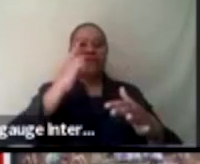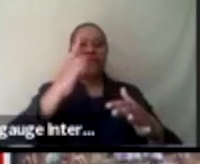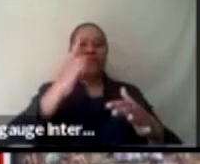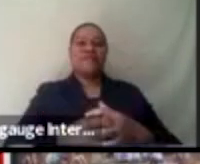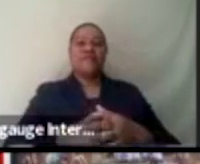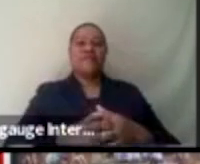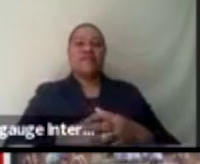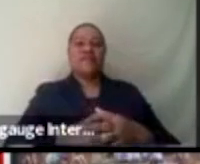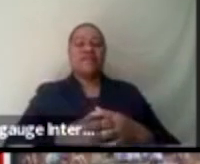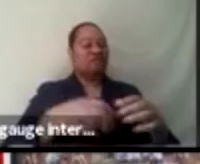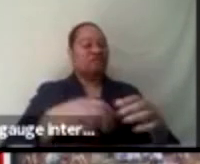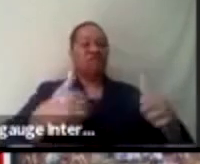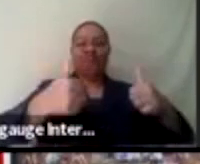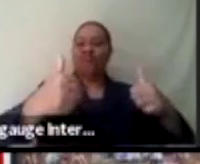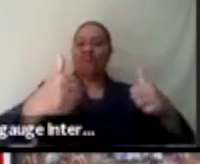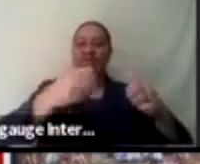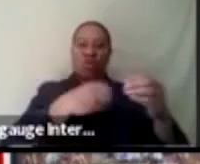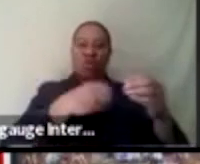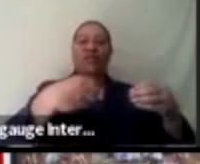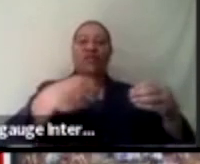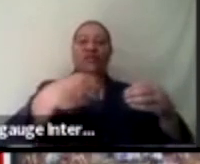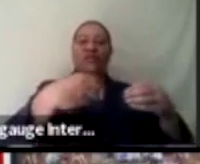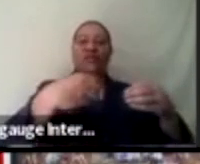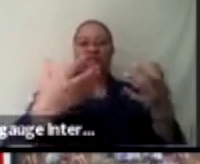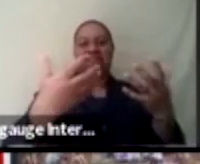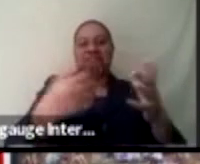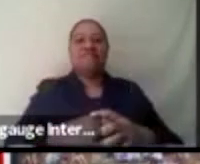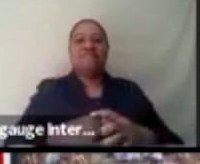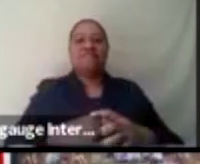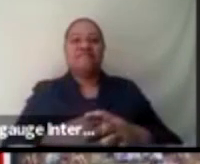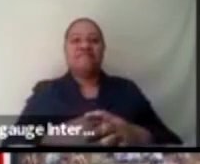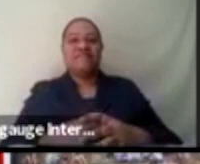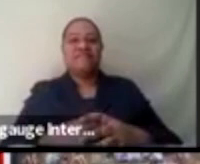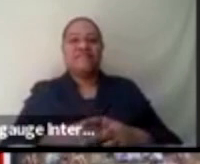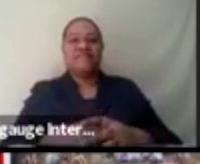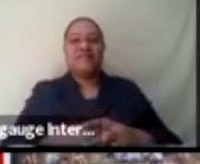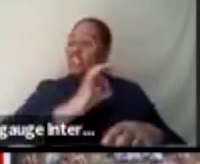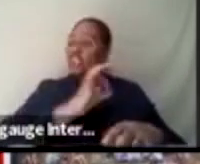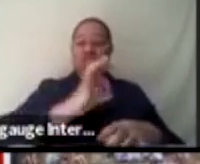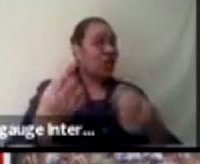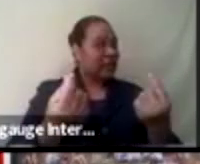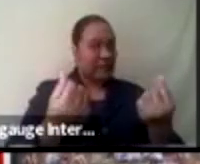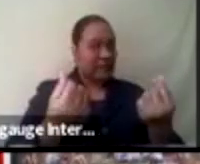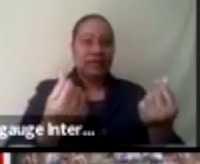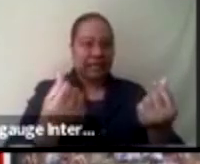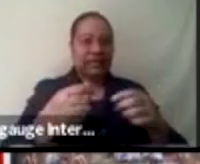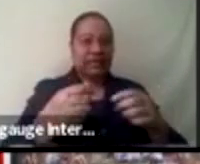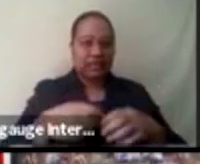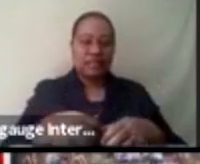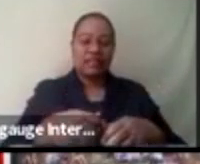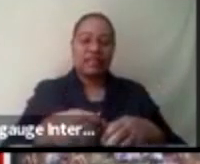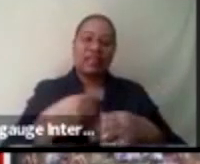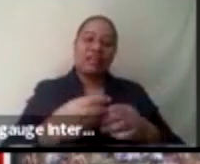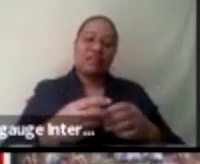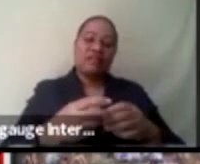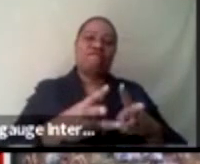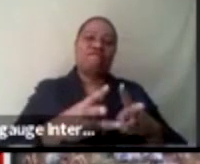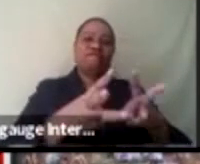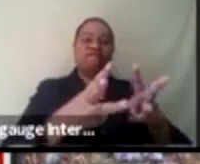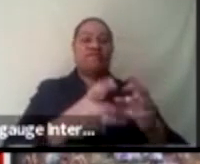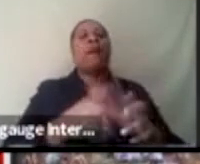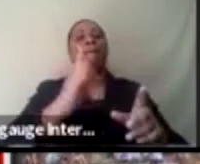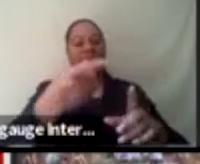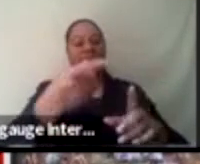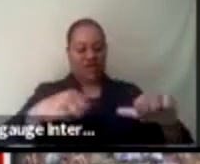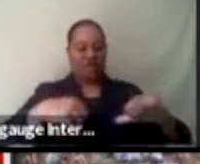high office. I know yours was not an easy passage, but we are very proud to